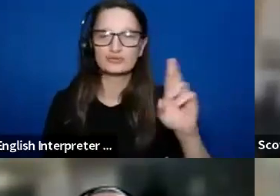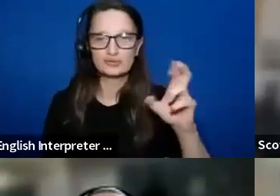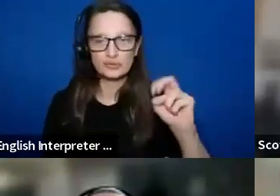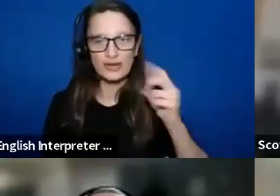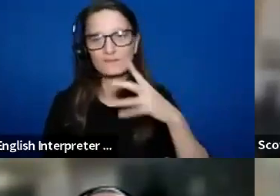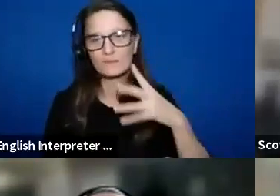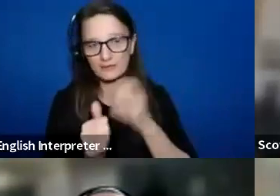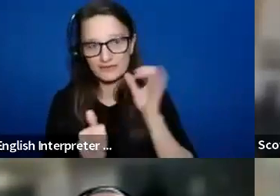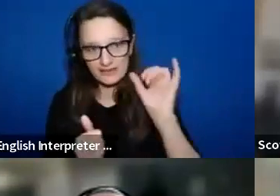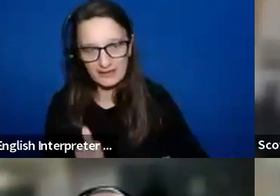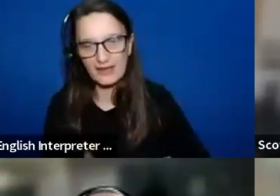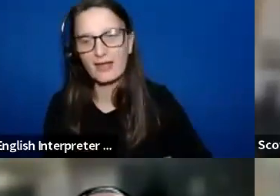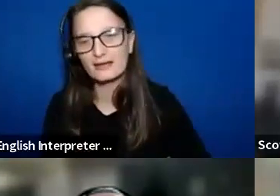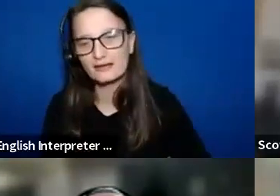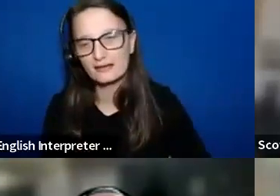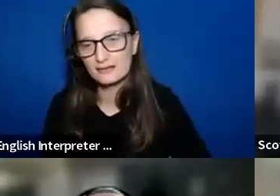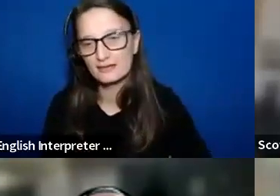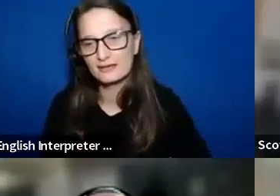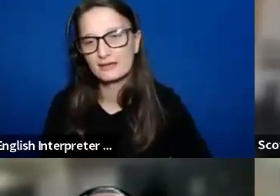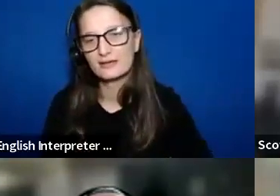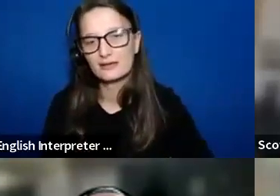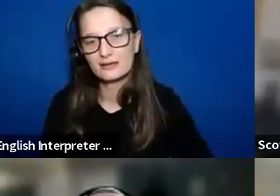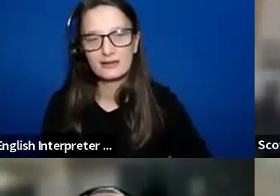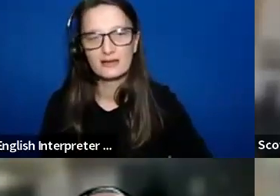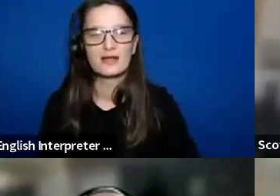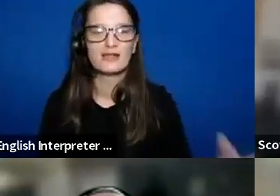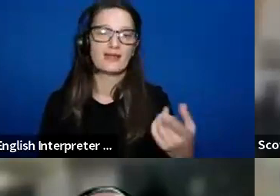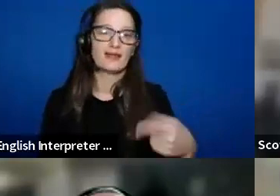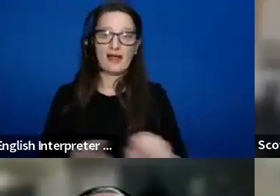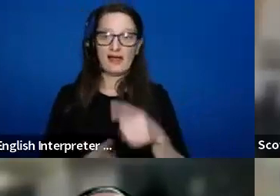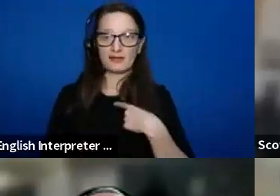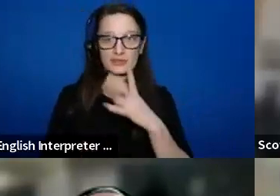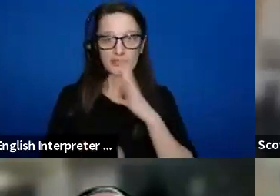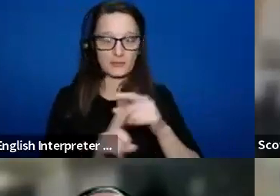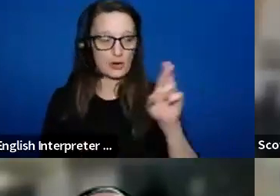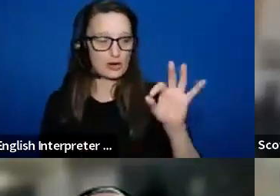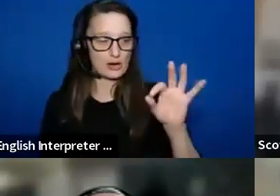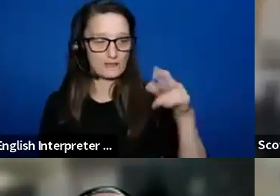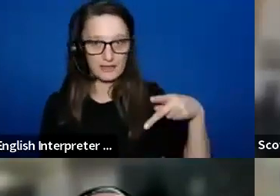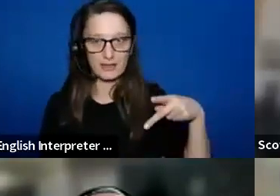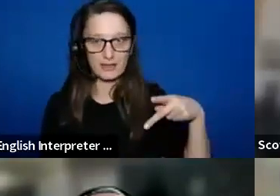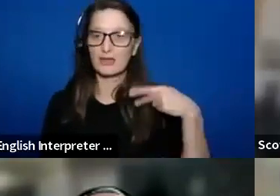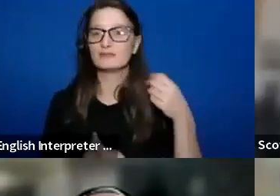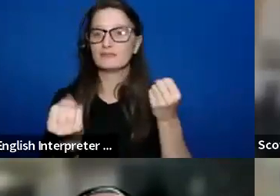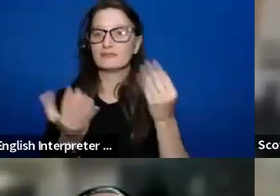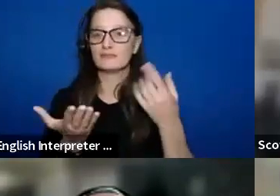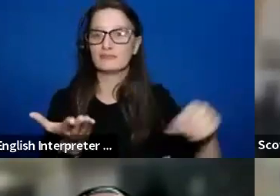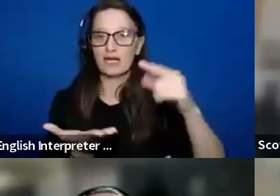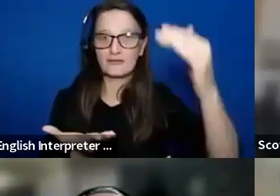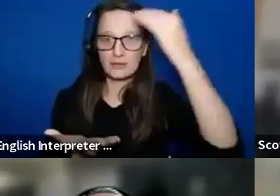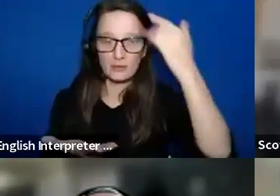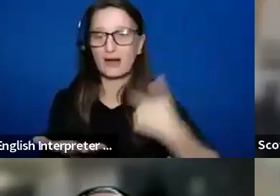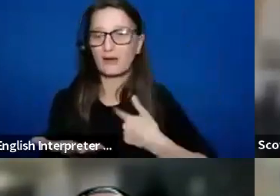on that. And then I just want to, as we're talking about RFPs, many of you are aware that we issued a